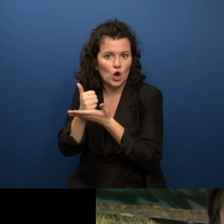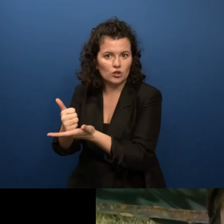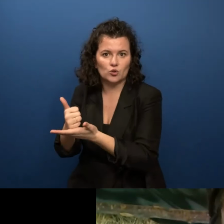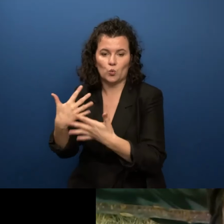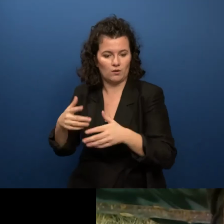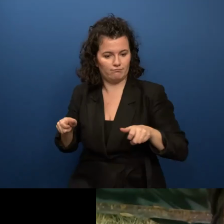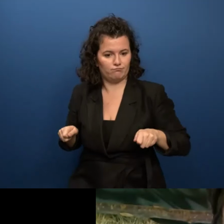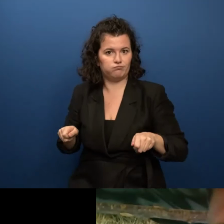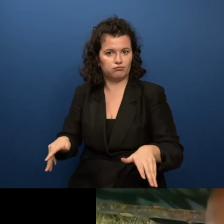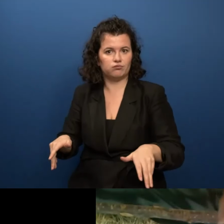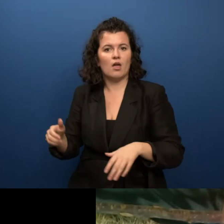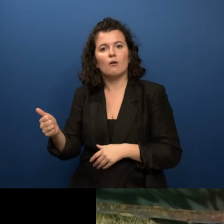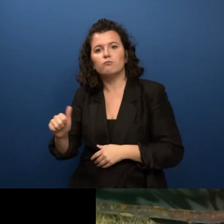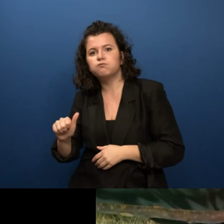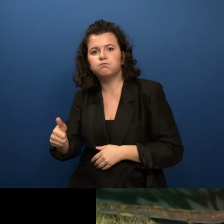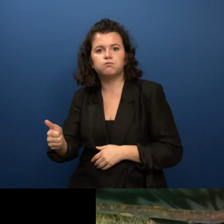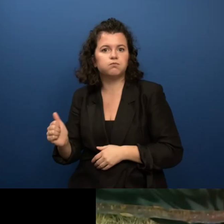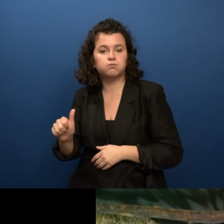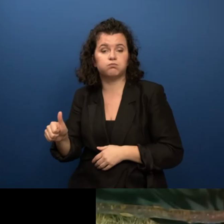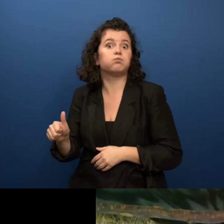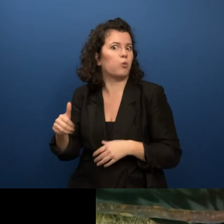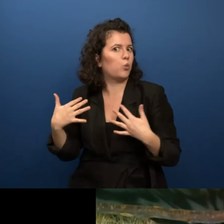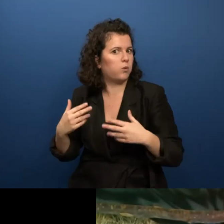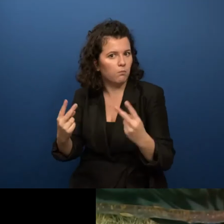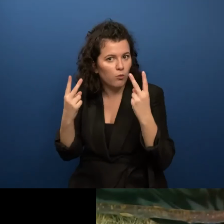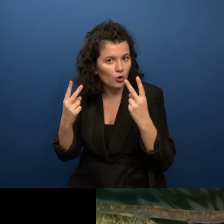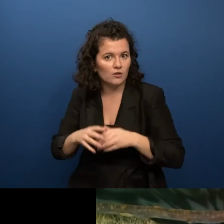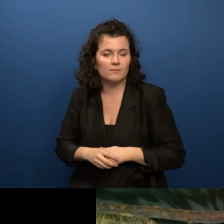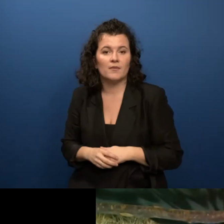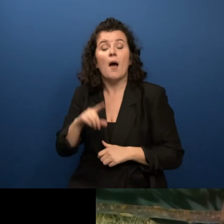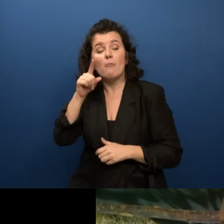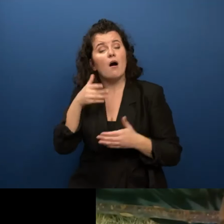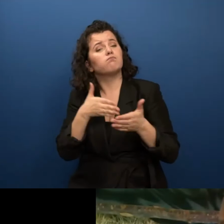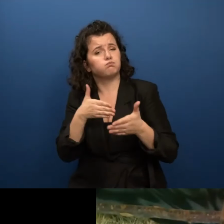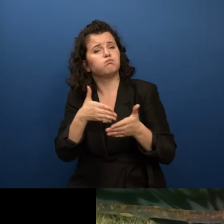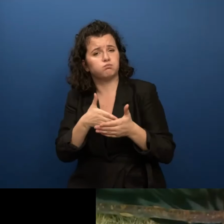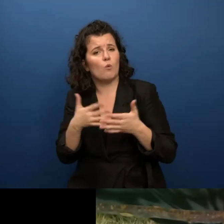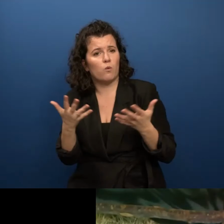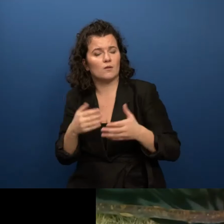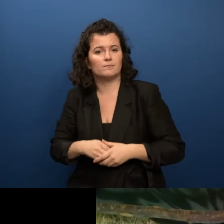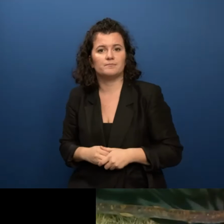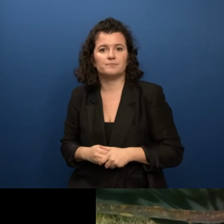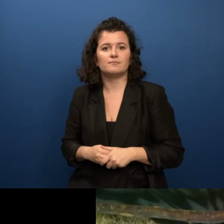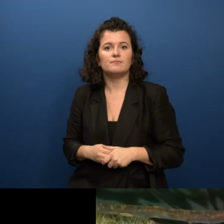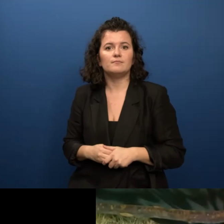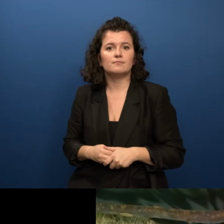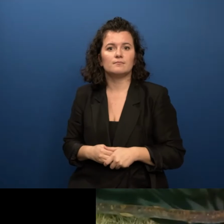essential tools. So when you talk about barriers, is that there is